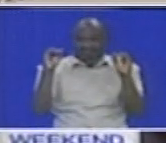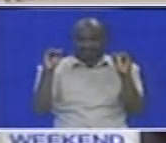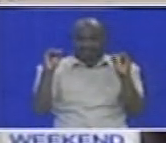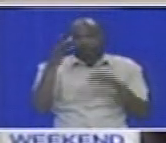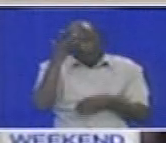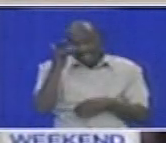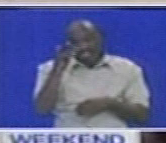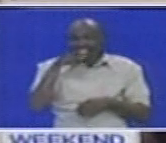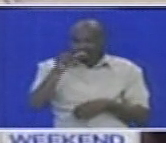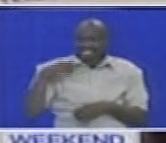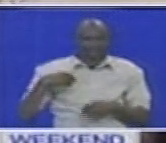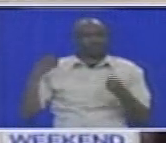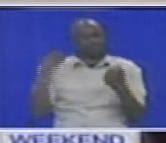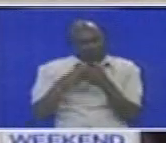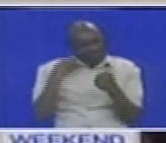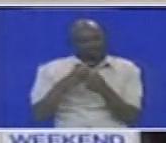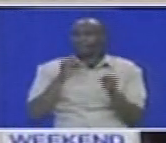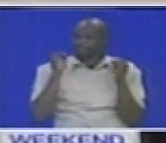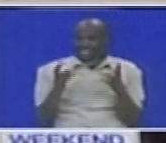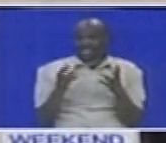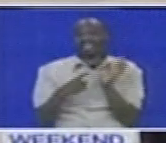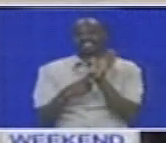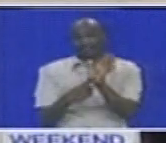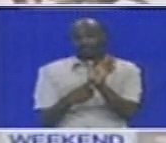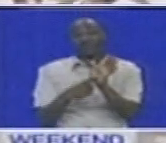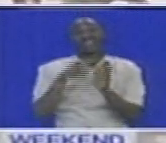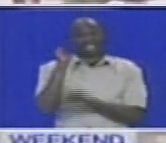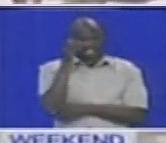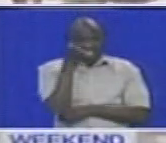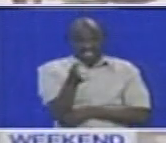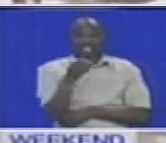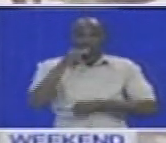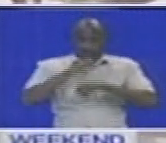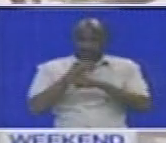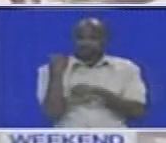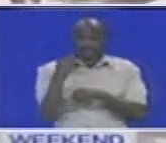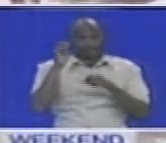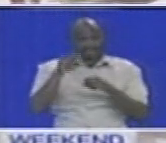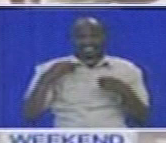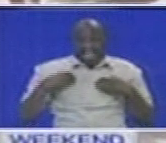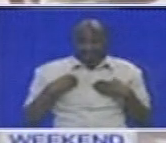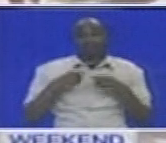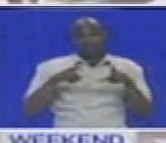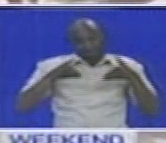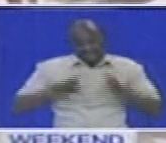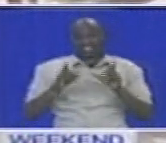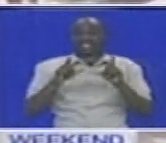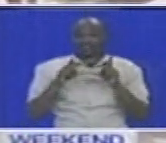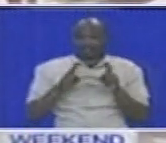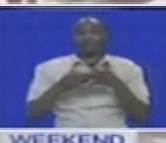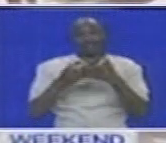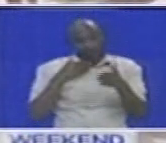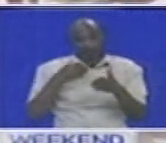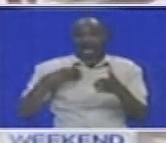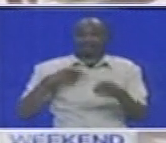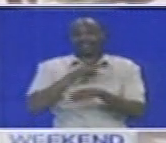causes all sorts of complications. For example, in Kenya, school children are required to produce birth certificates before sitting